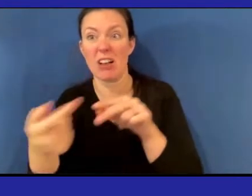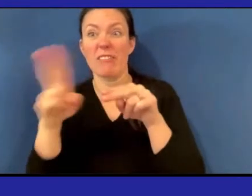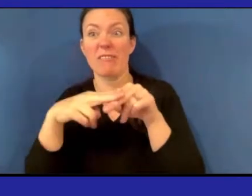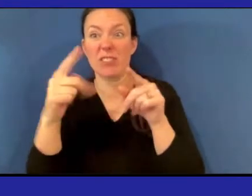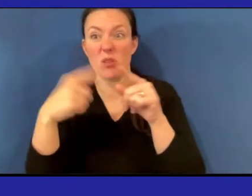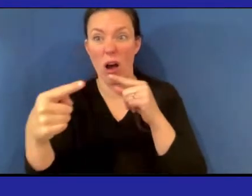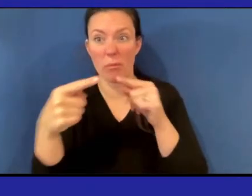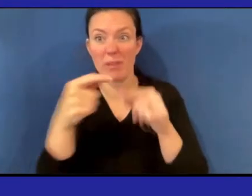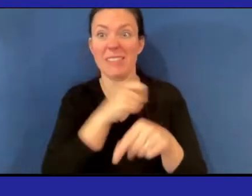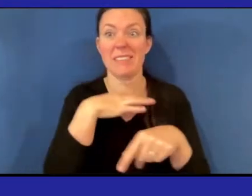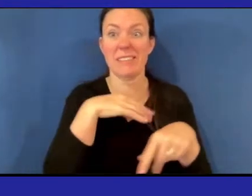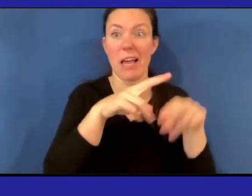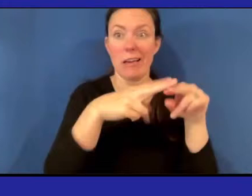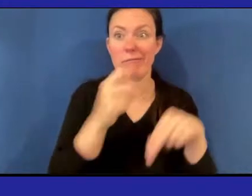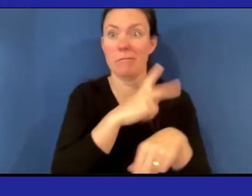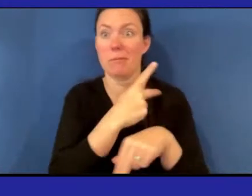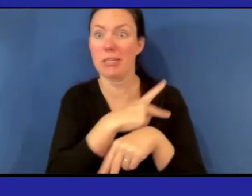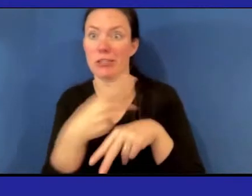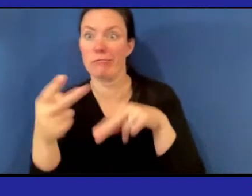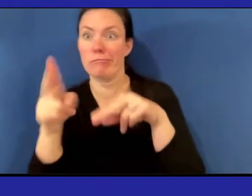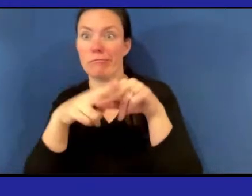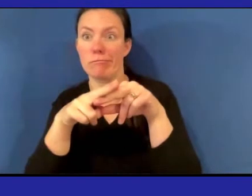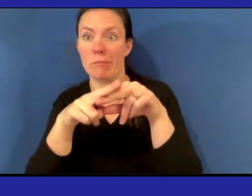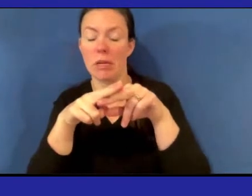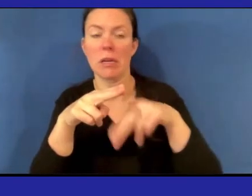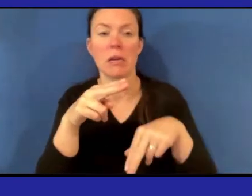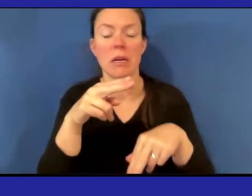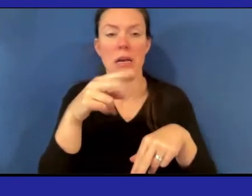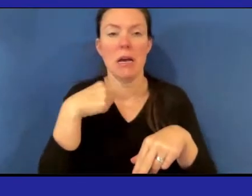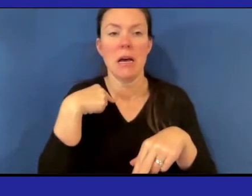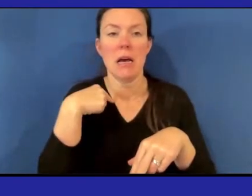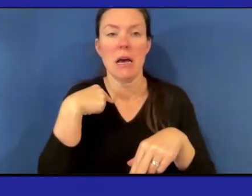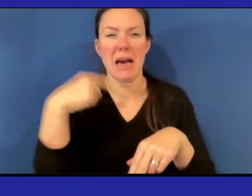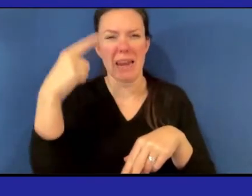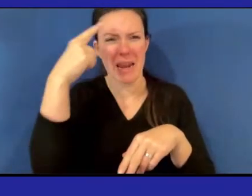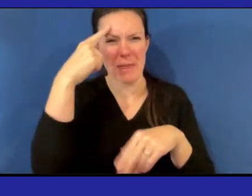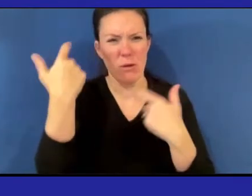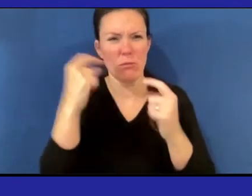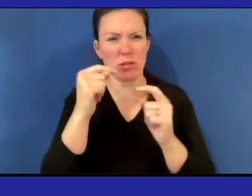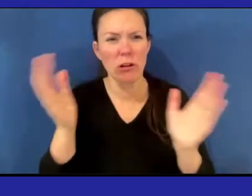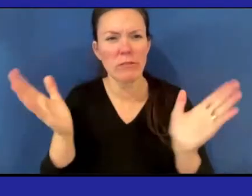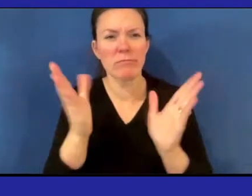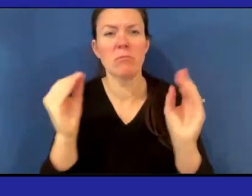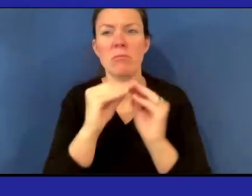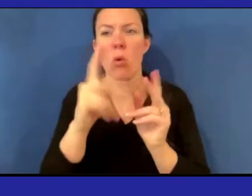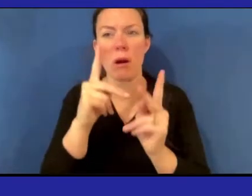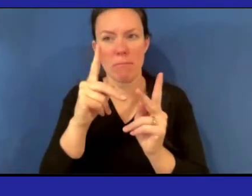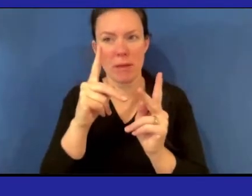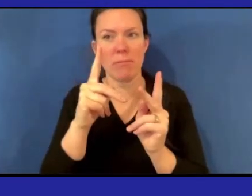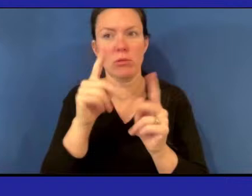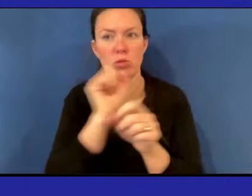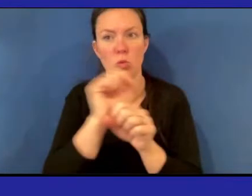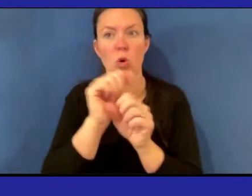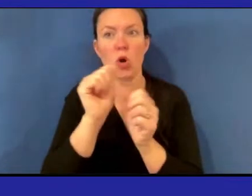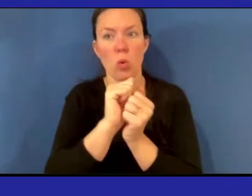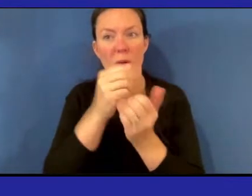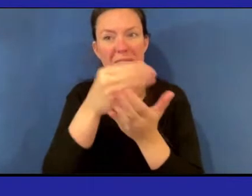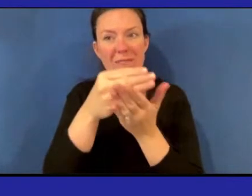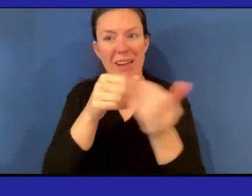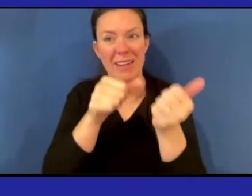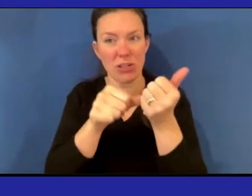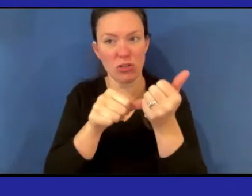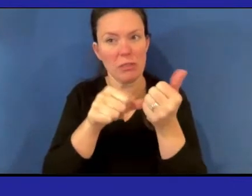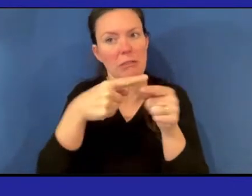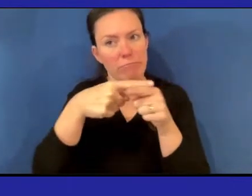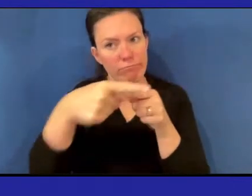from the QAPI meetings, I think there was a big push, right, to get more people into financial assistance that wasn't necessarily related